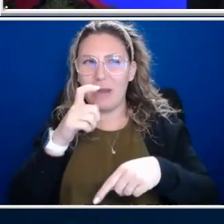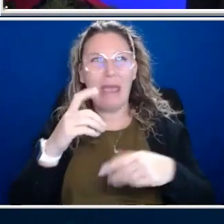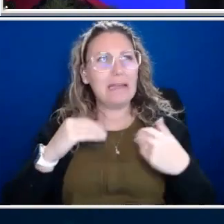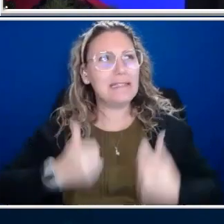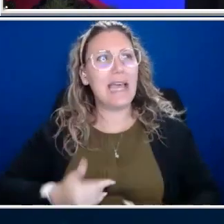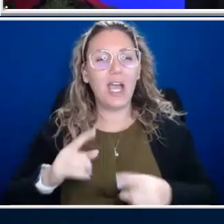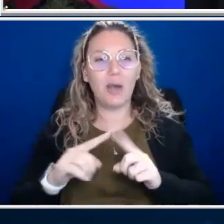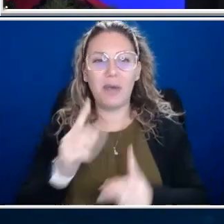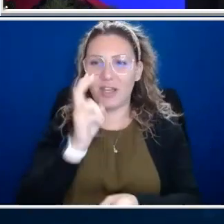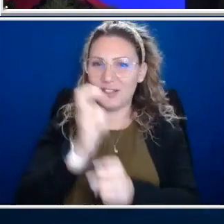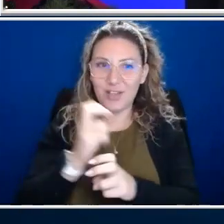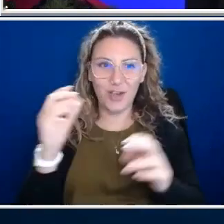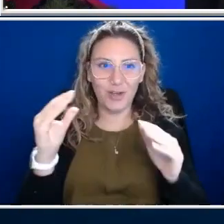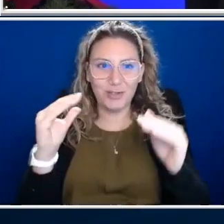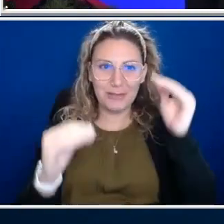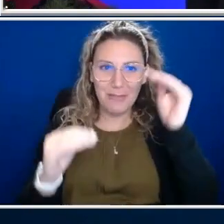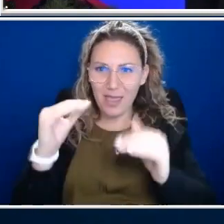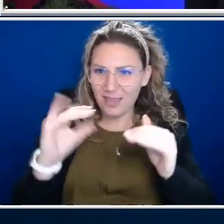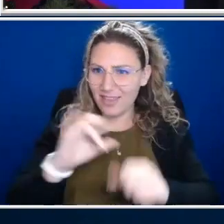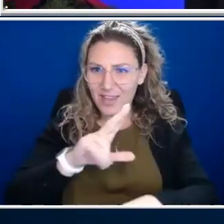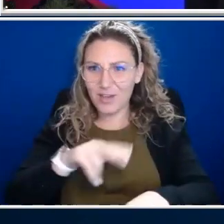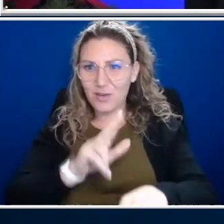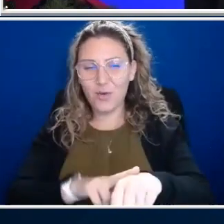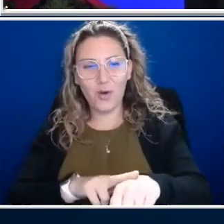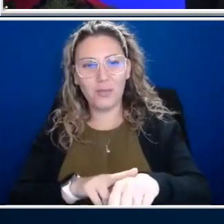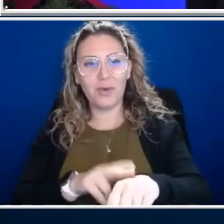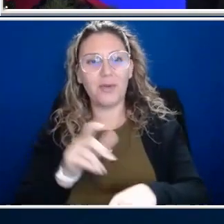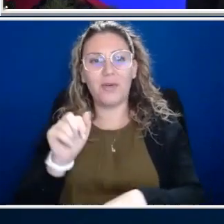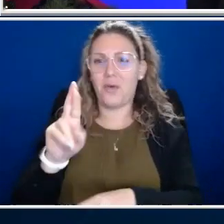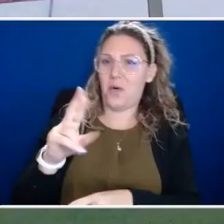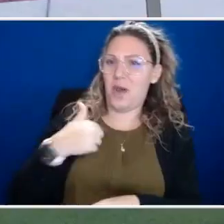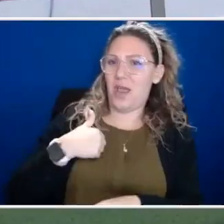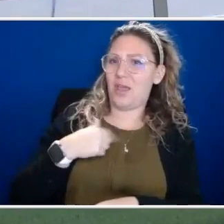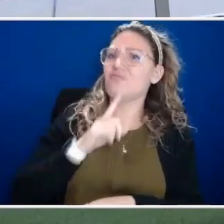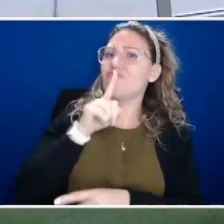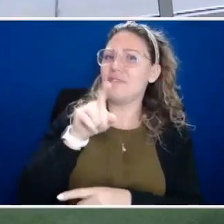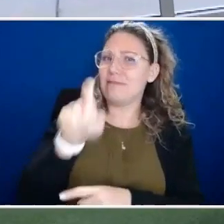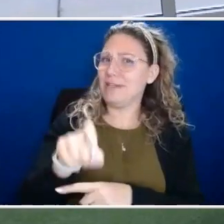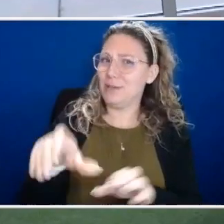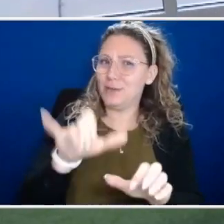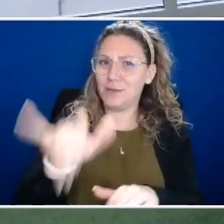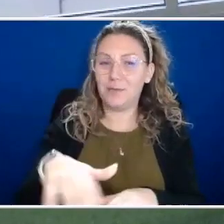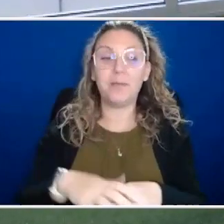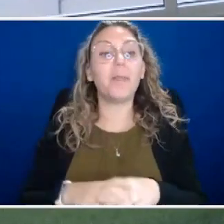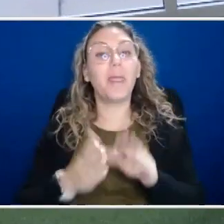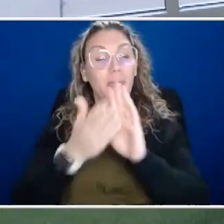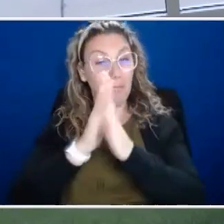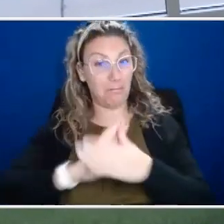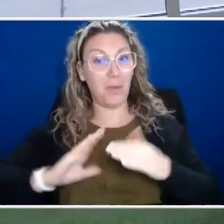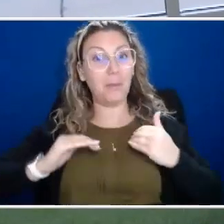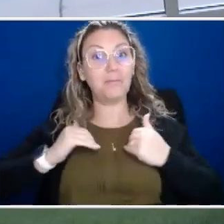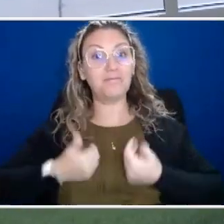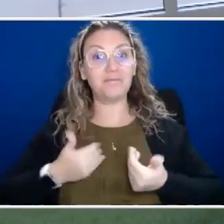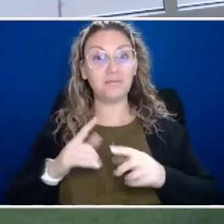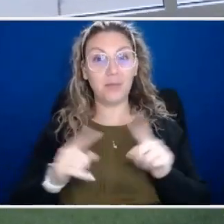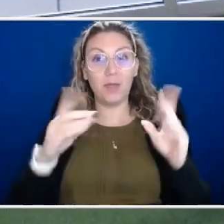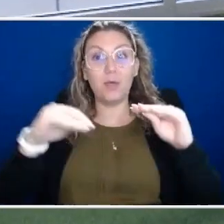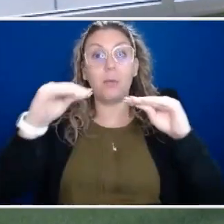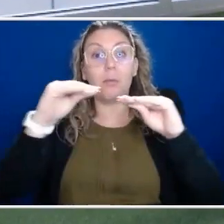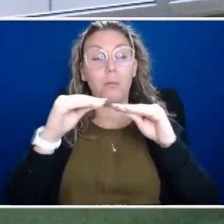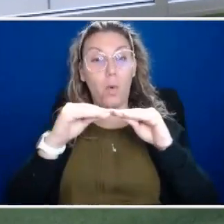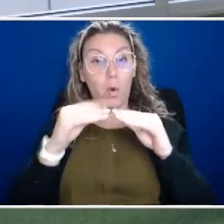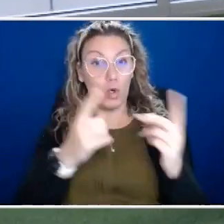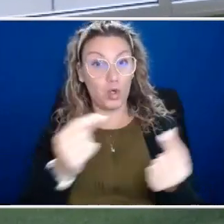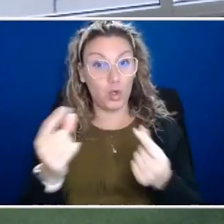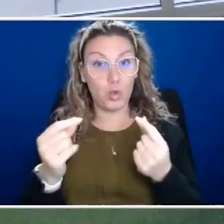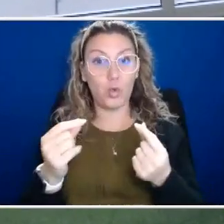Is this normal, or do I really need to do this? No, absolutely. It gets tiring, But the more you do it, the less tiring it'll get, the easier